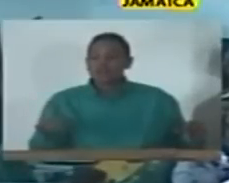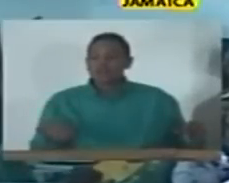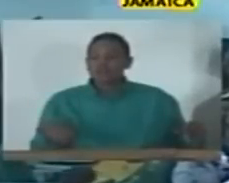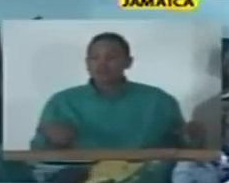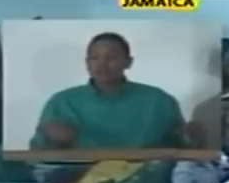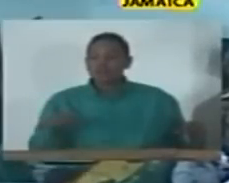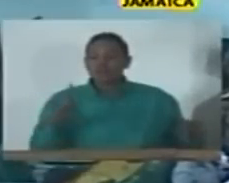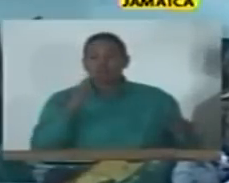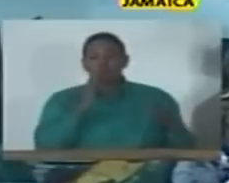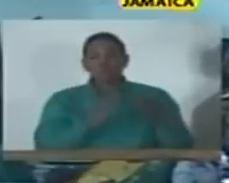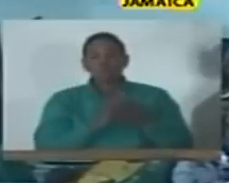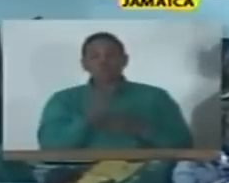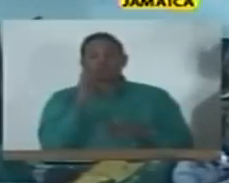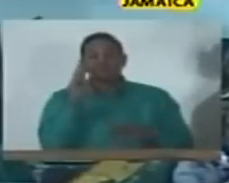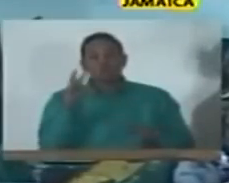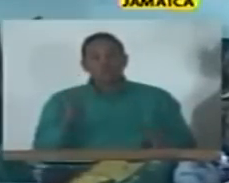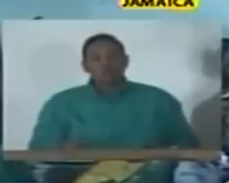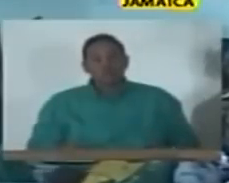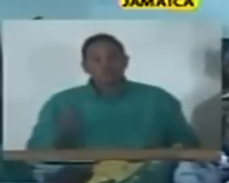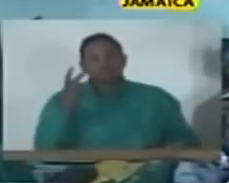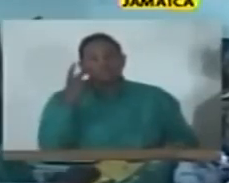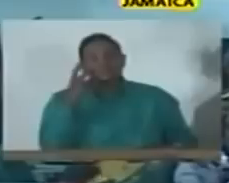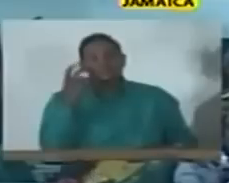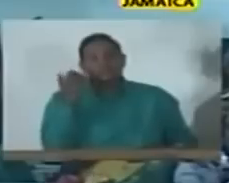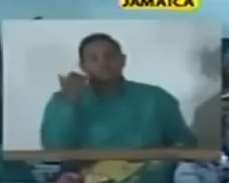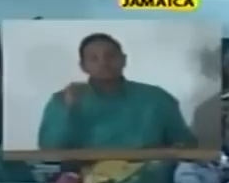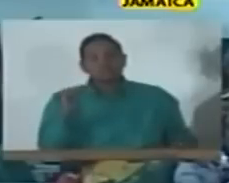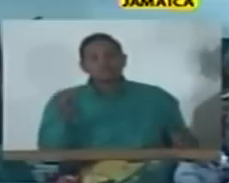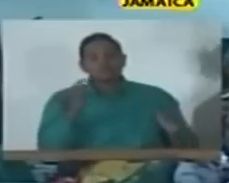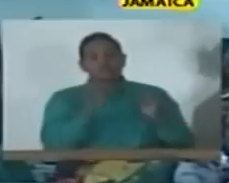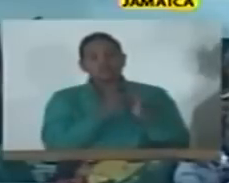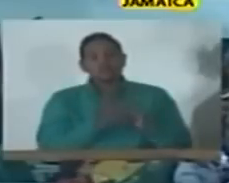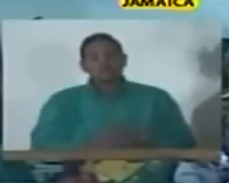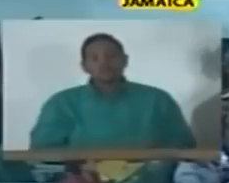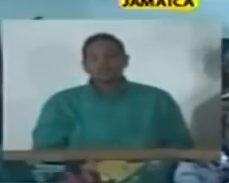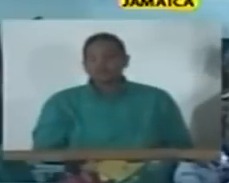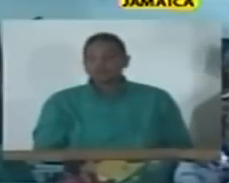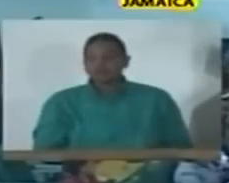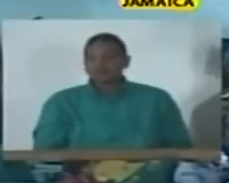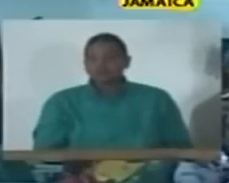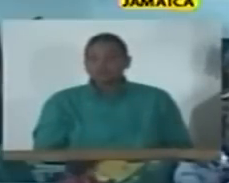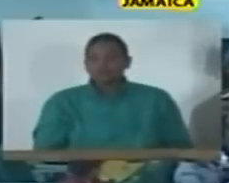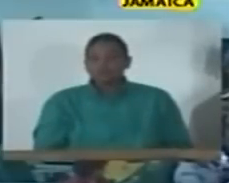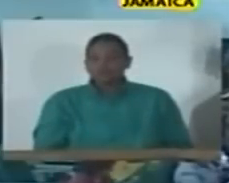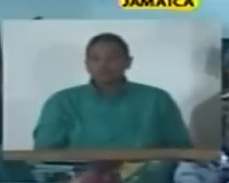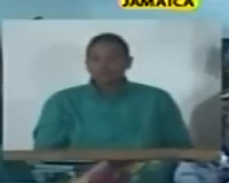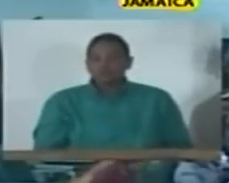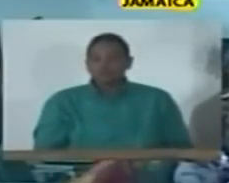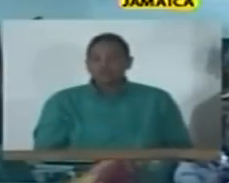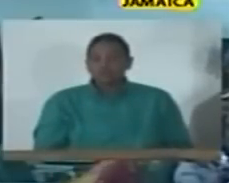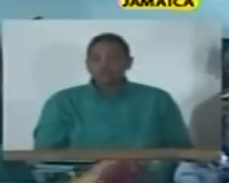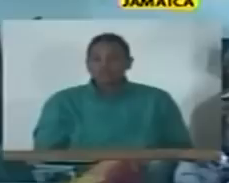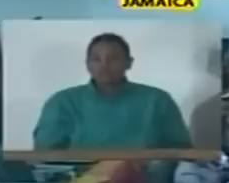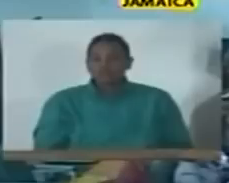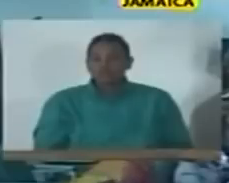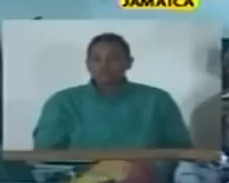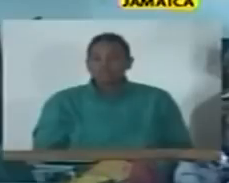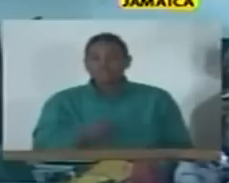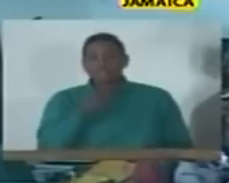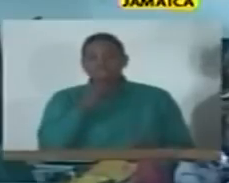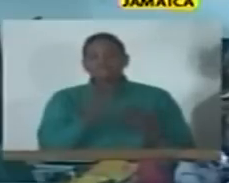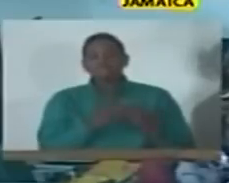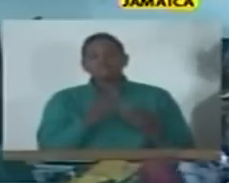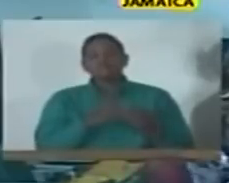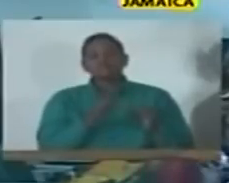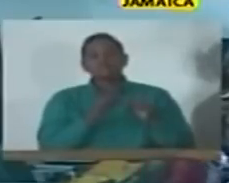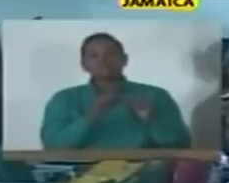just to look at them to see if they had, it would be easier if we did. If we dealt with the continuation